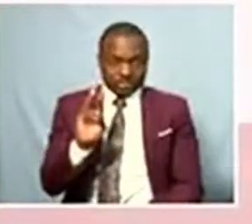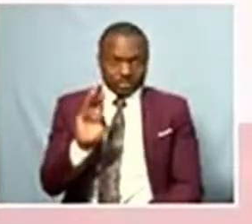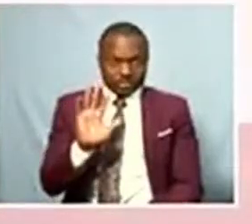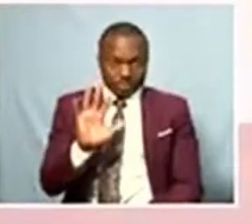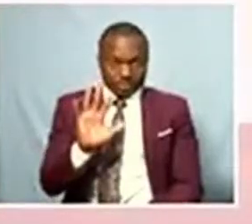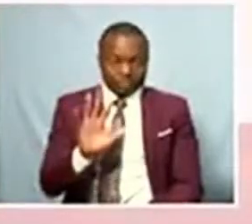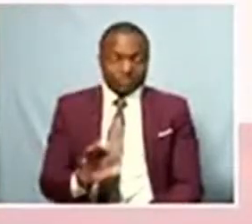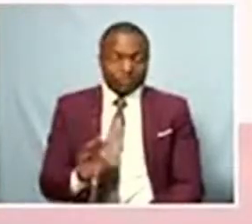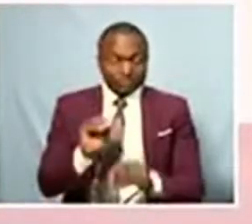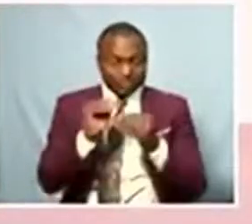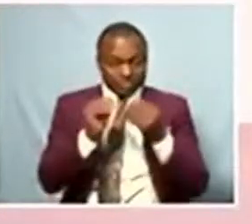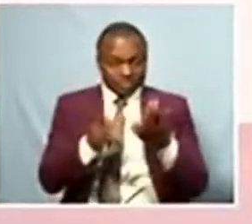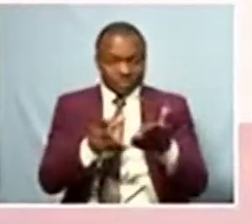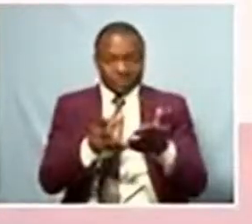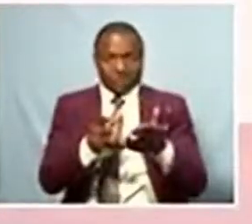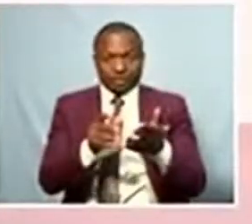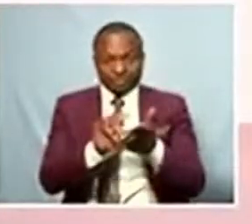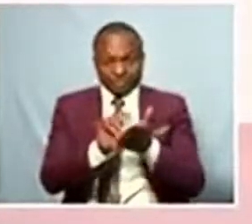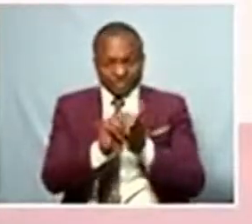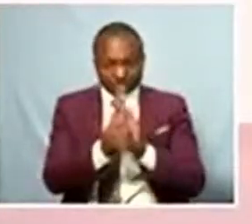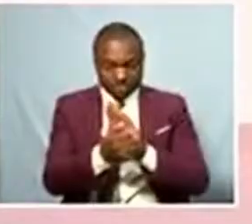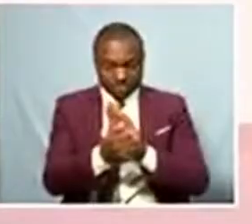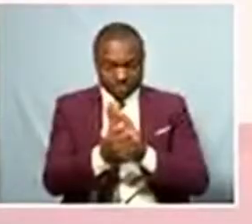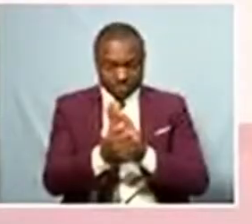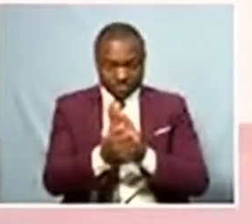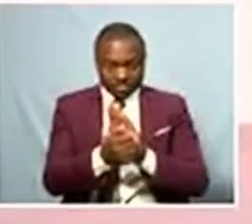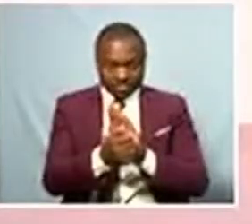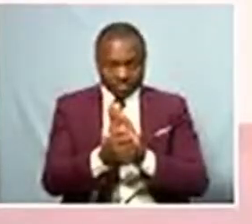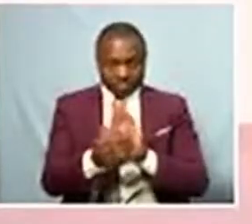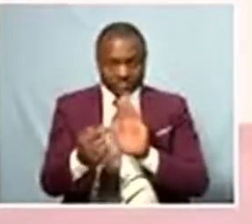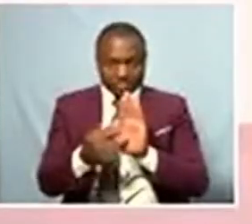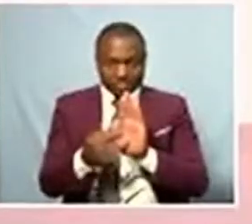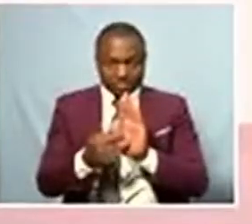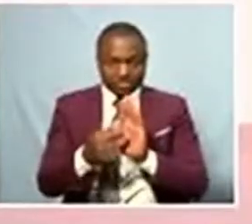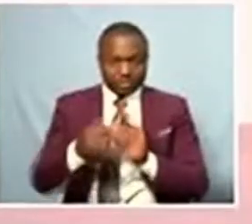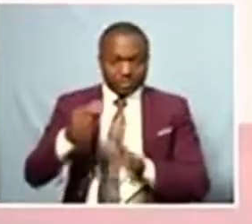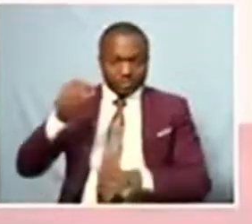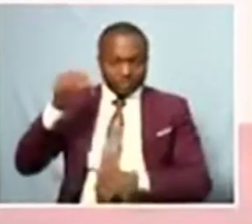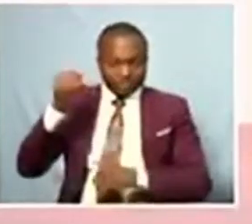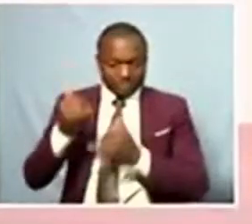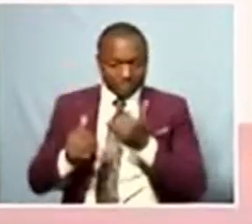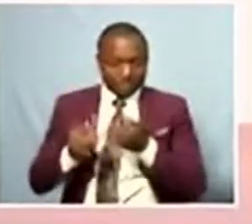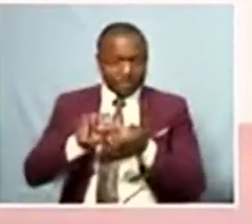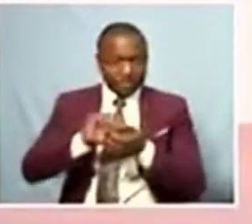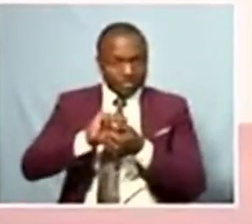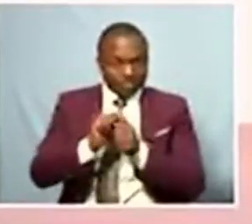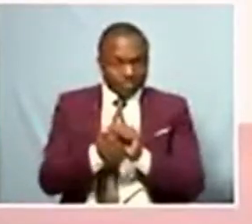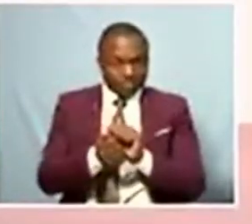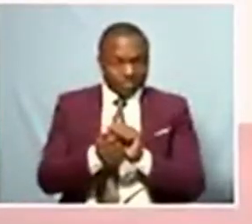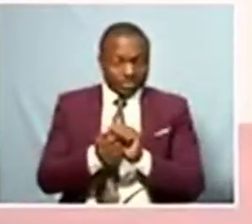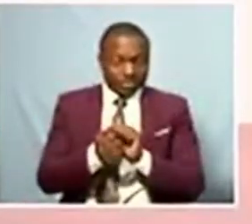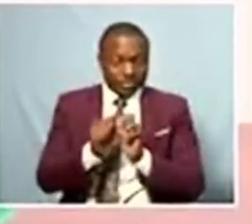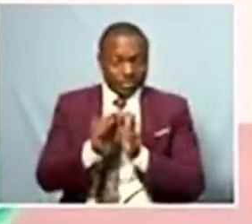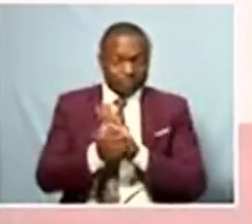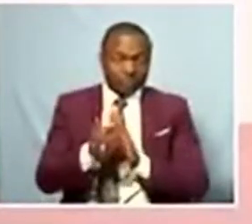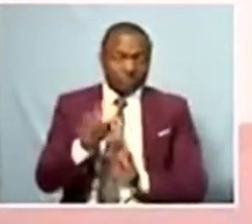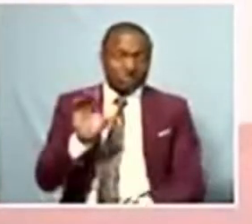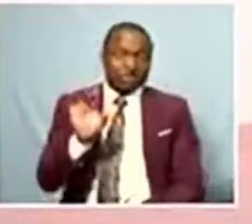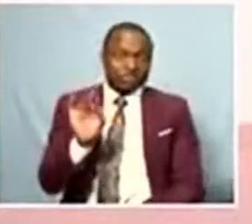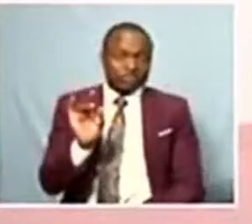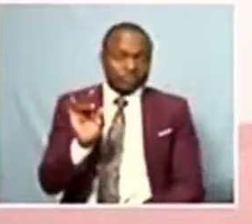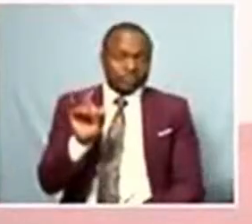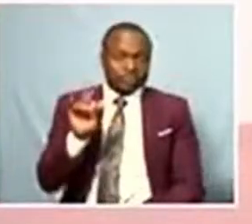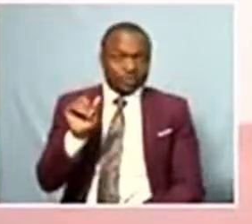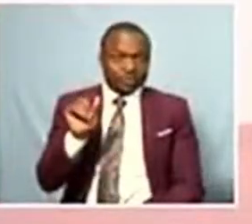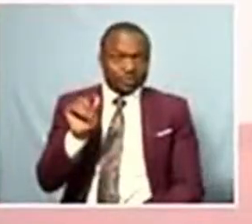However, given that the Act was last amended by Act number 18 of 2010, the